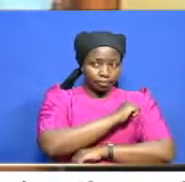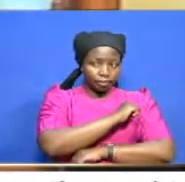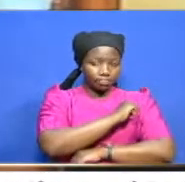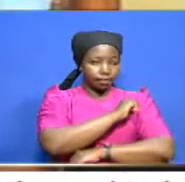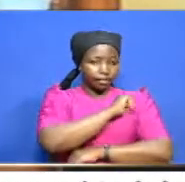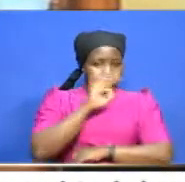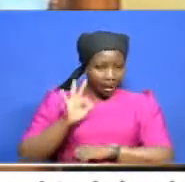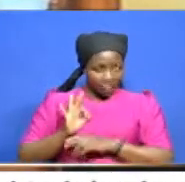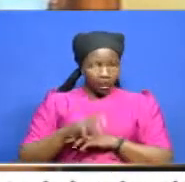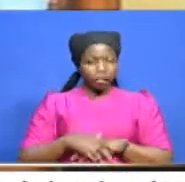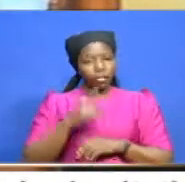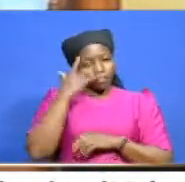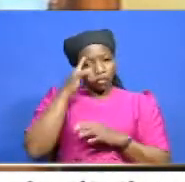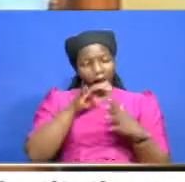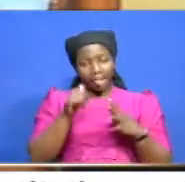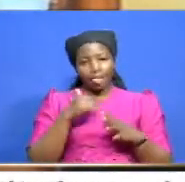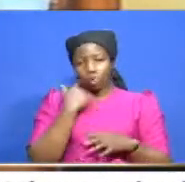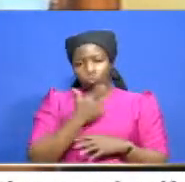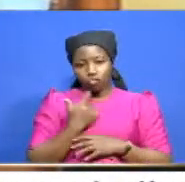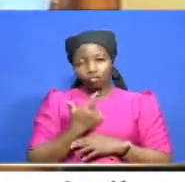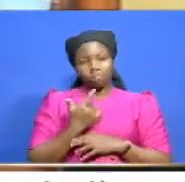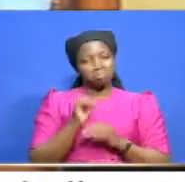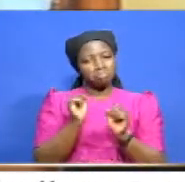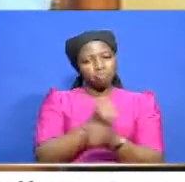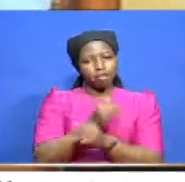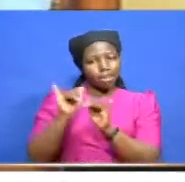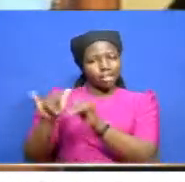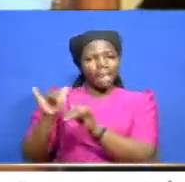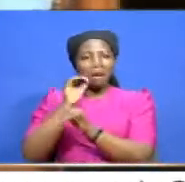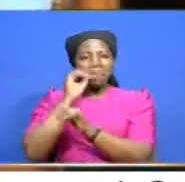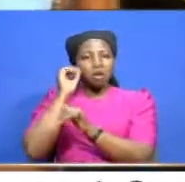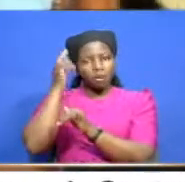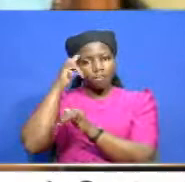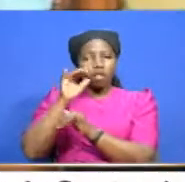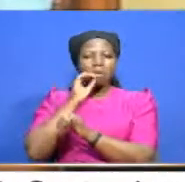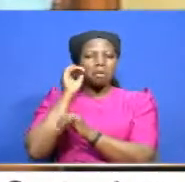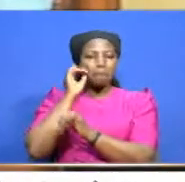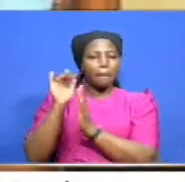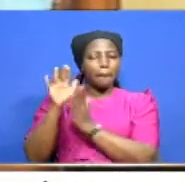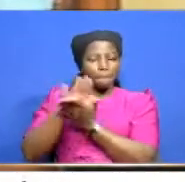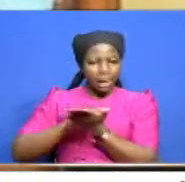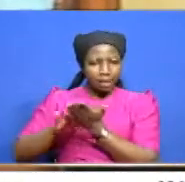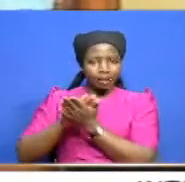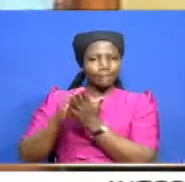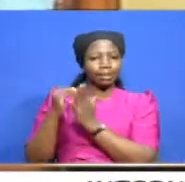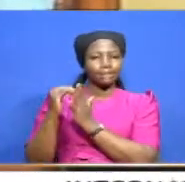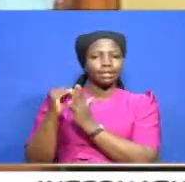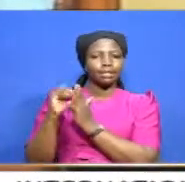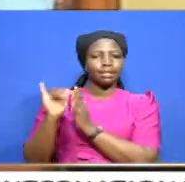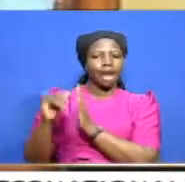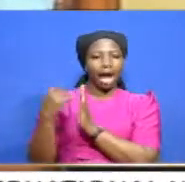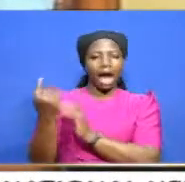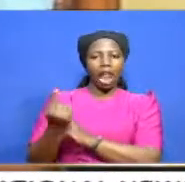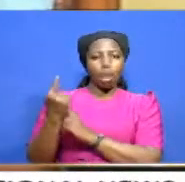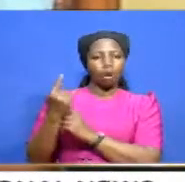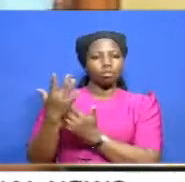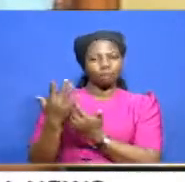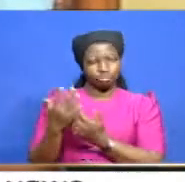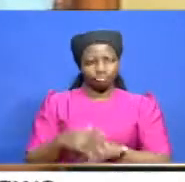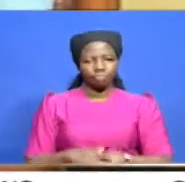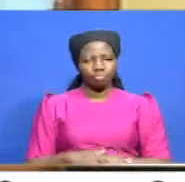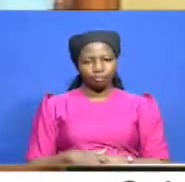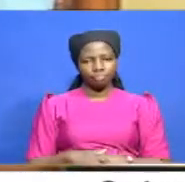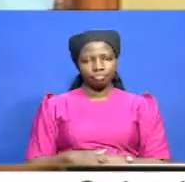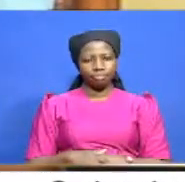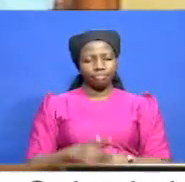criteria for home-based isolation. So basically, ours is a mission of support and also fact-finding to help see